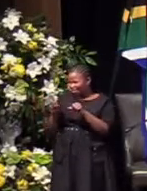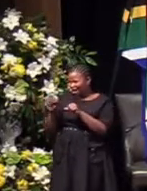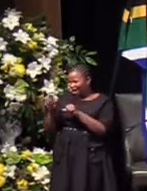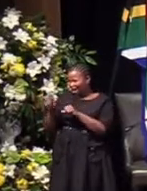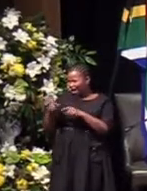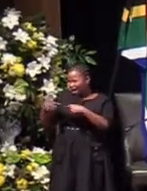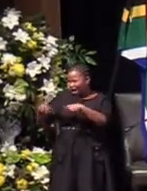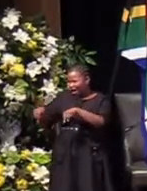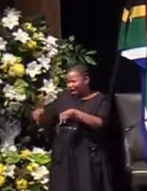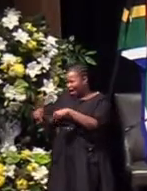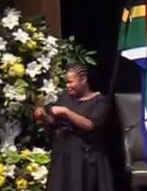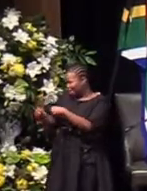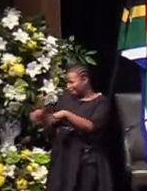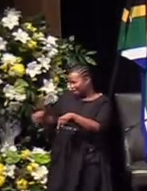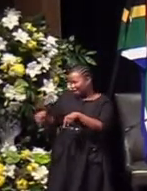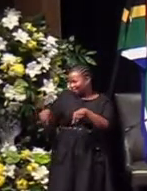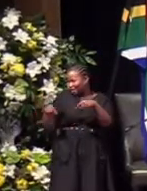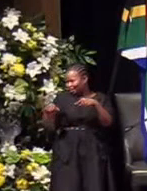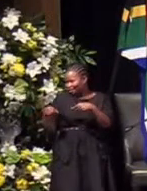so